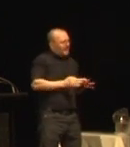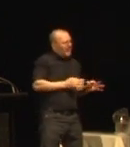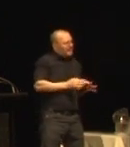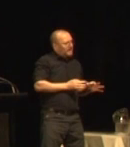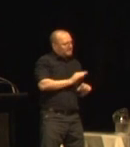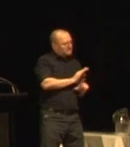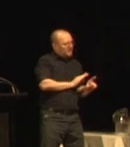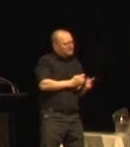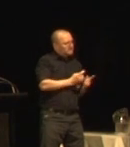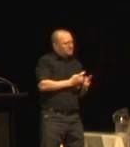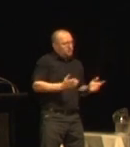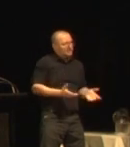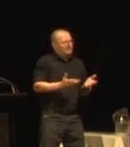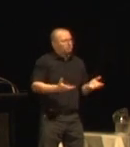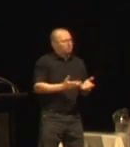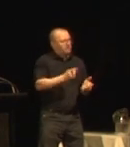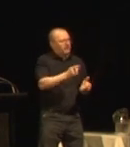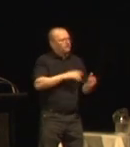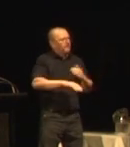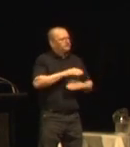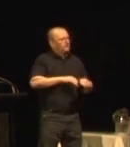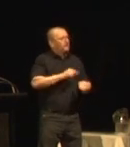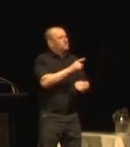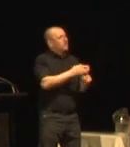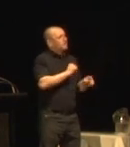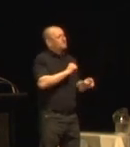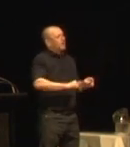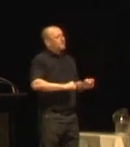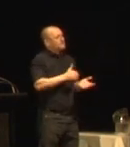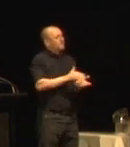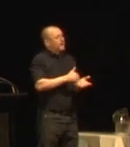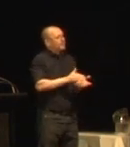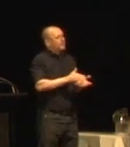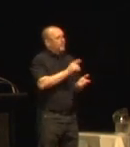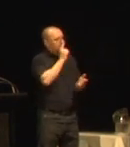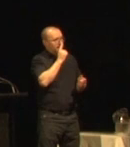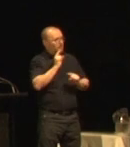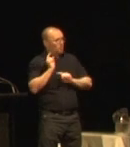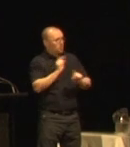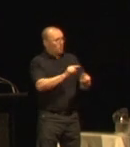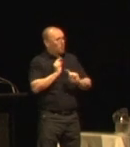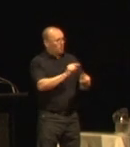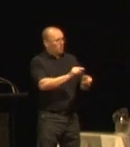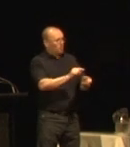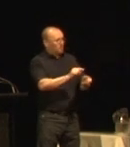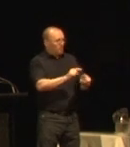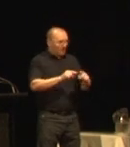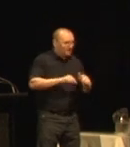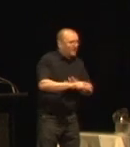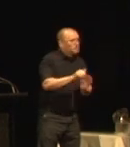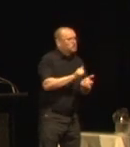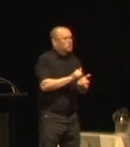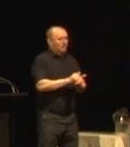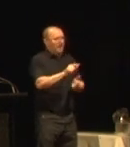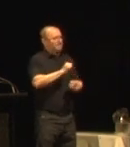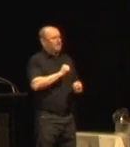recently that people who go to a farmer's market, a kind of civic infrastructure, have 10 times more human interactions when they shop than if they go to